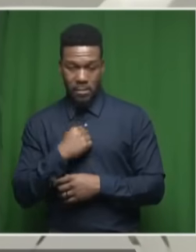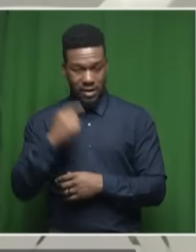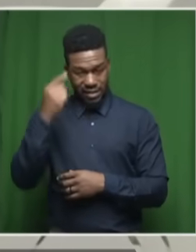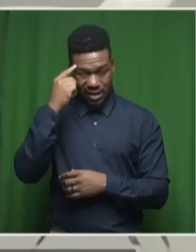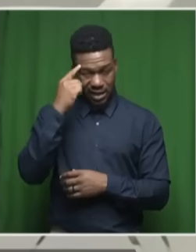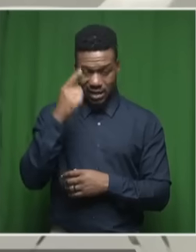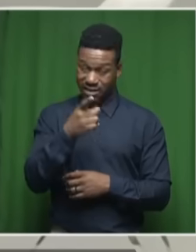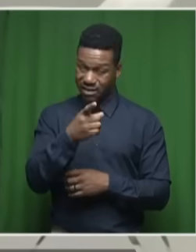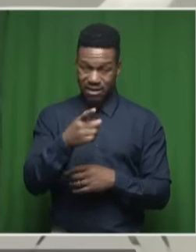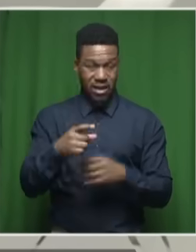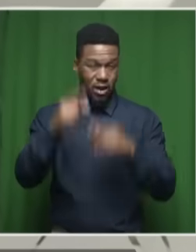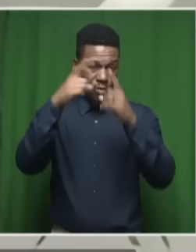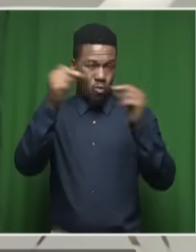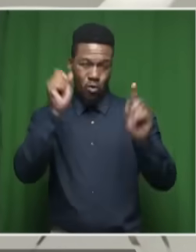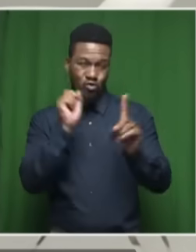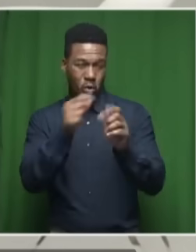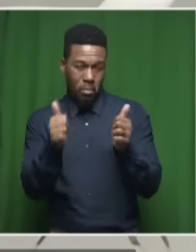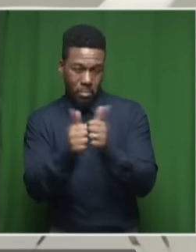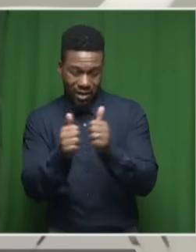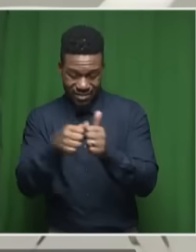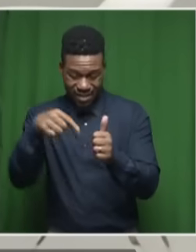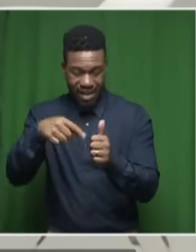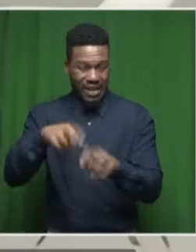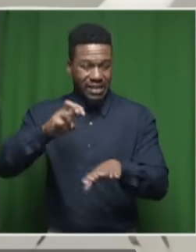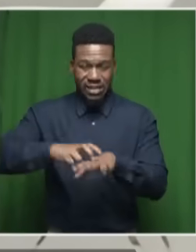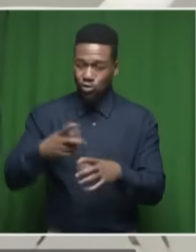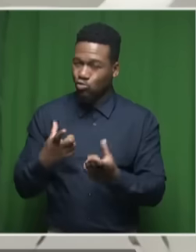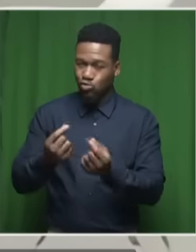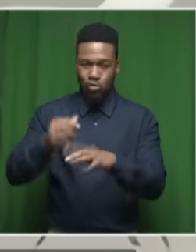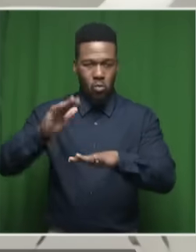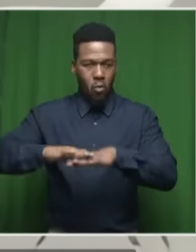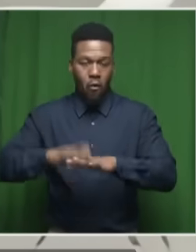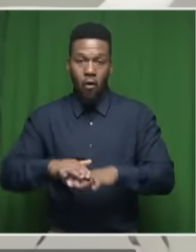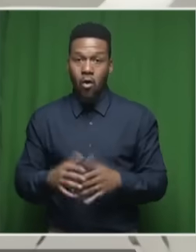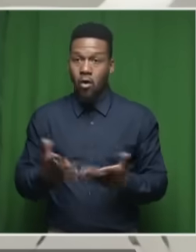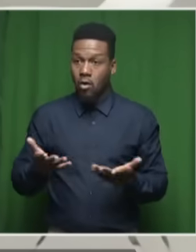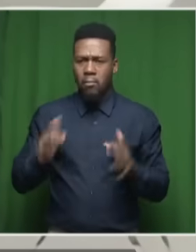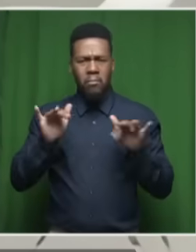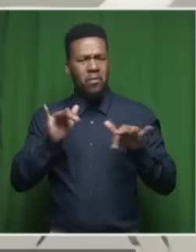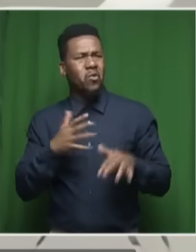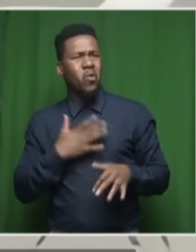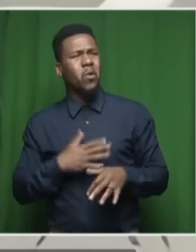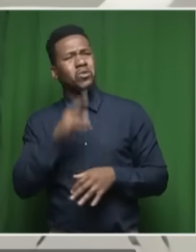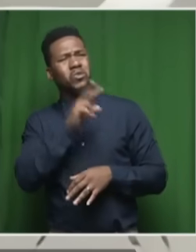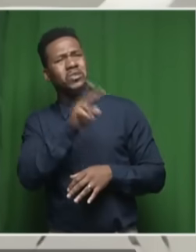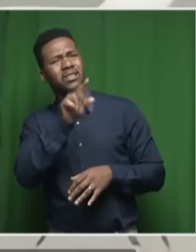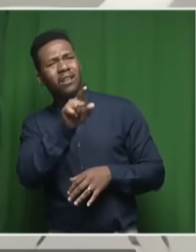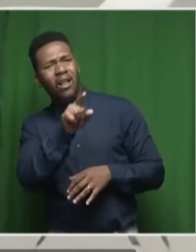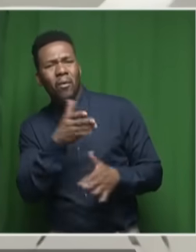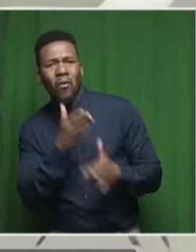Moon Pact, because ordinary citizens are actually waiting to see the approach that they are going to